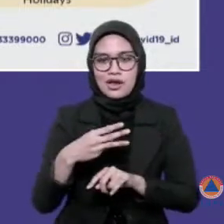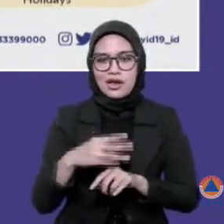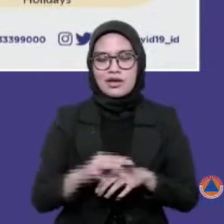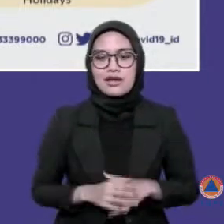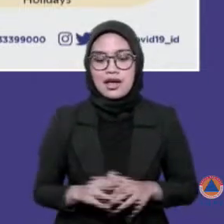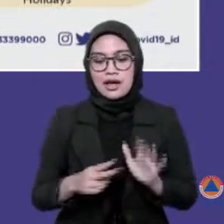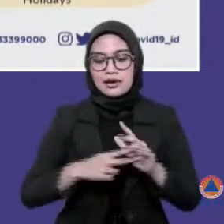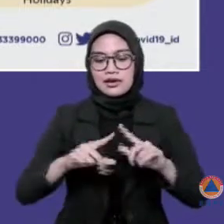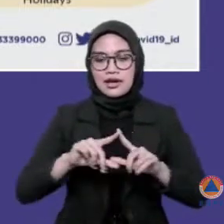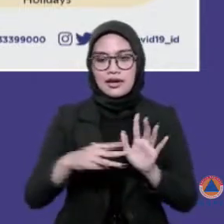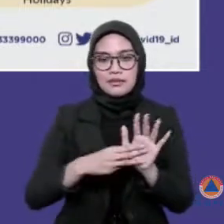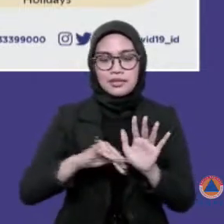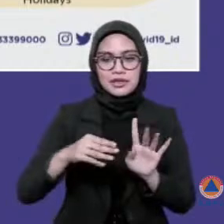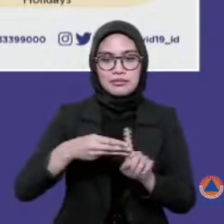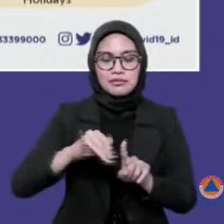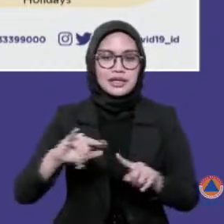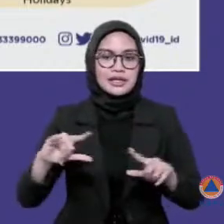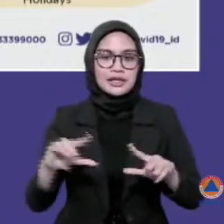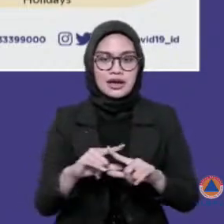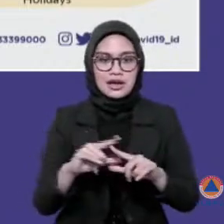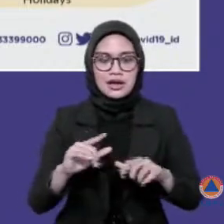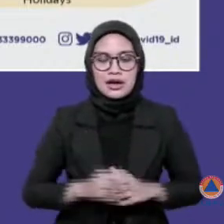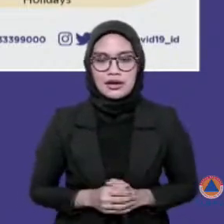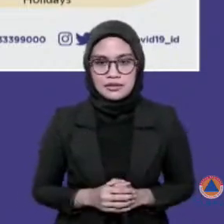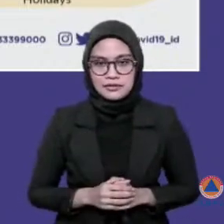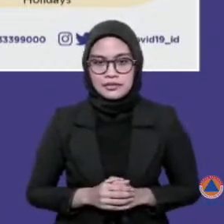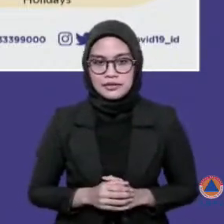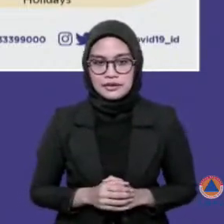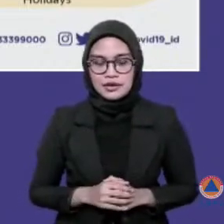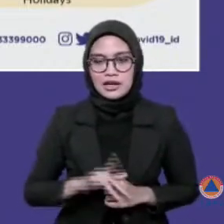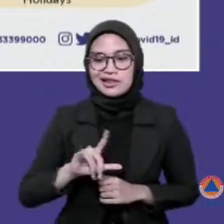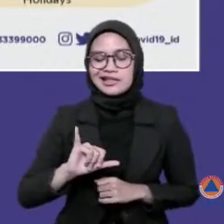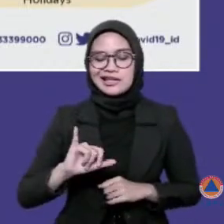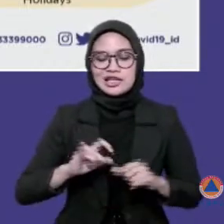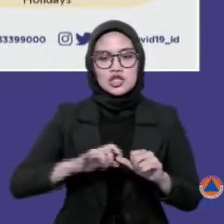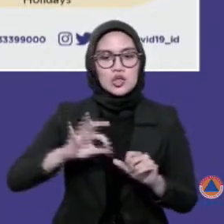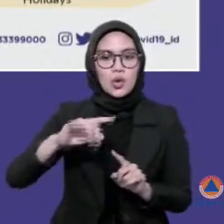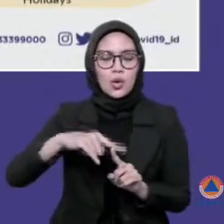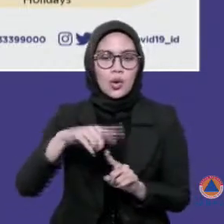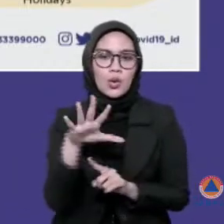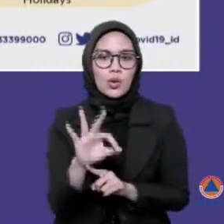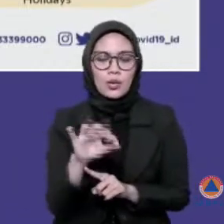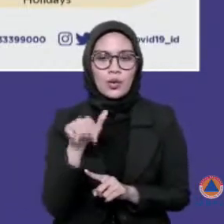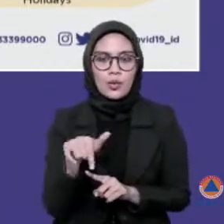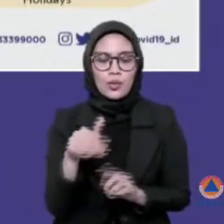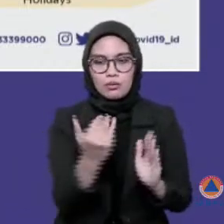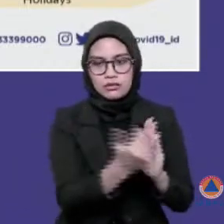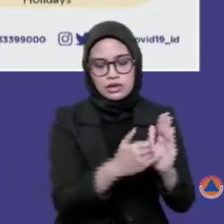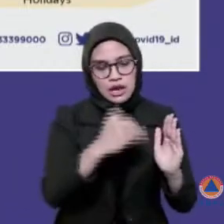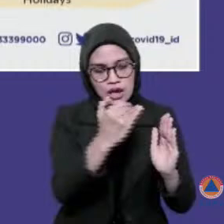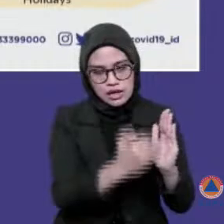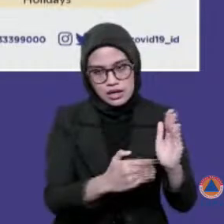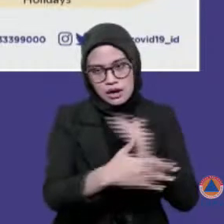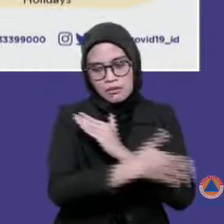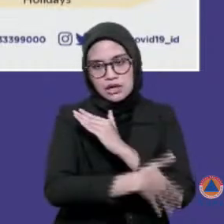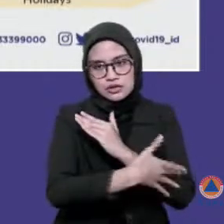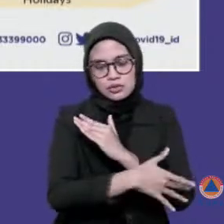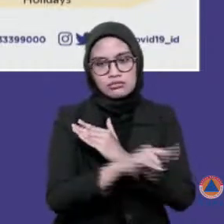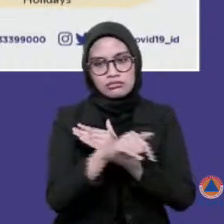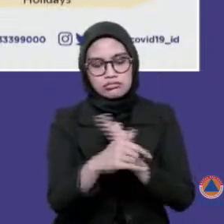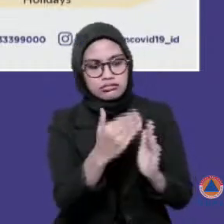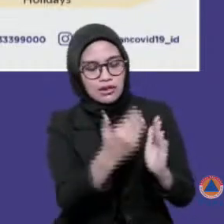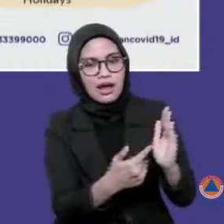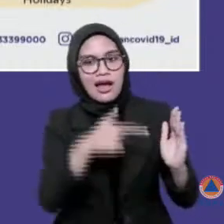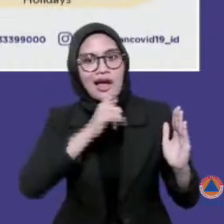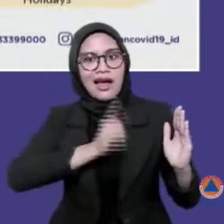Namibia, Eswatini, and also Lesotho. Meanwhile, Indonesia citizens or foreigners who